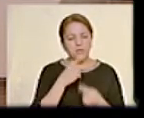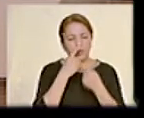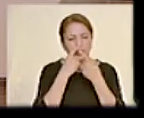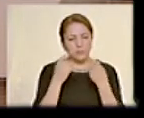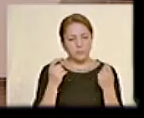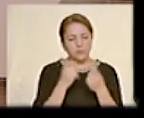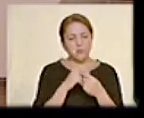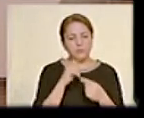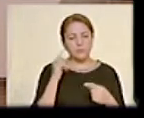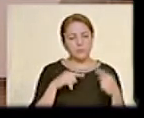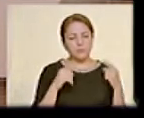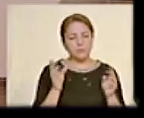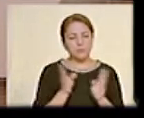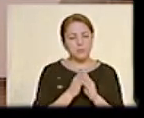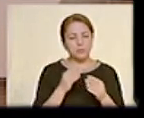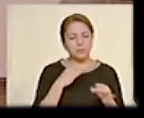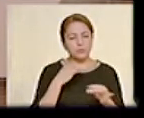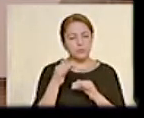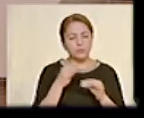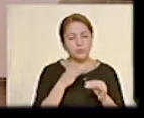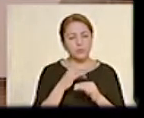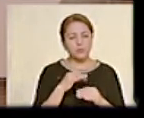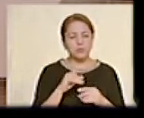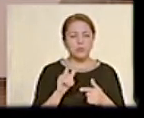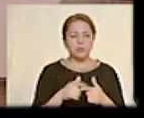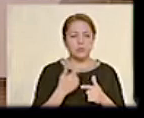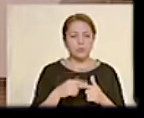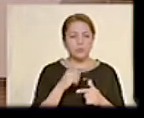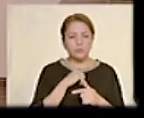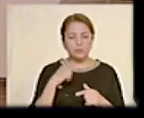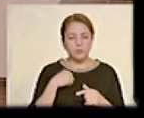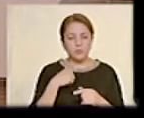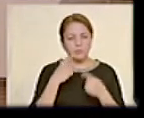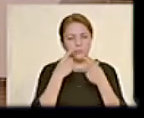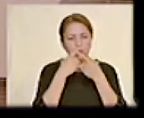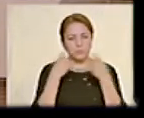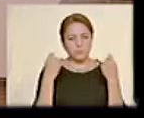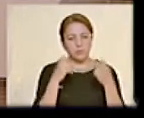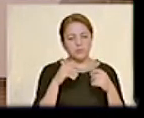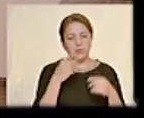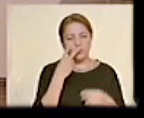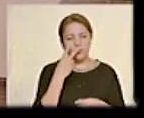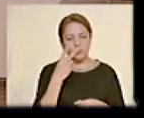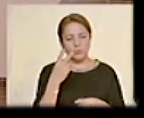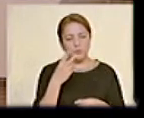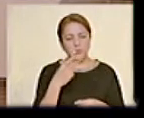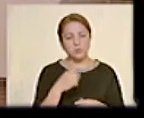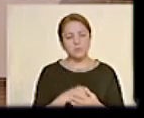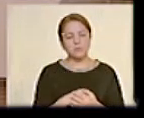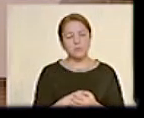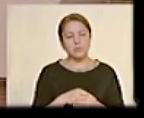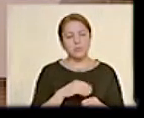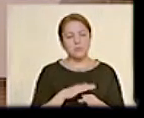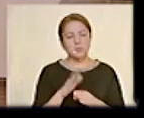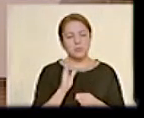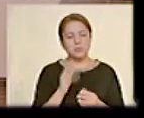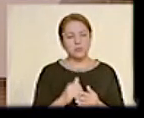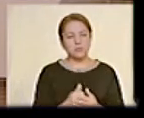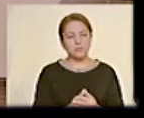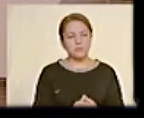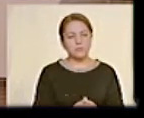axborotlar bir-biri bilan suhbat tarzida yoki o'zining ma'lumotlarini ko'rsatish tarzida amalga oshirib